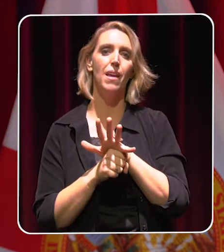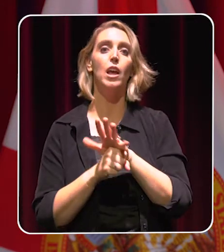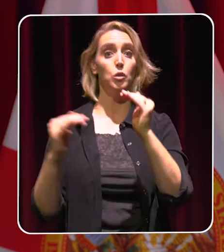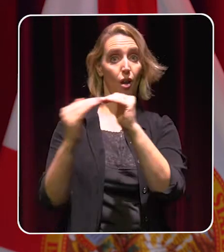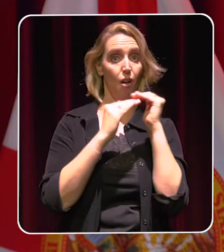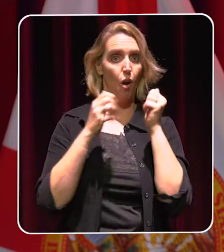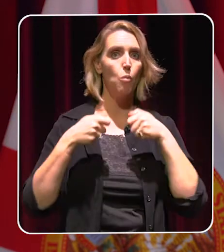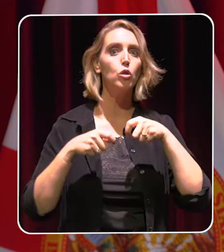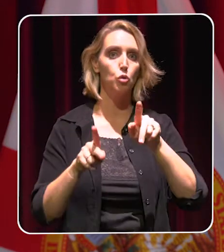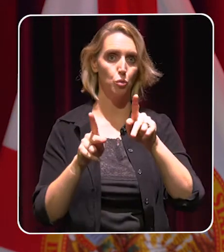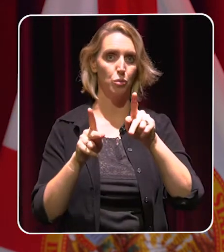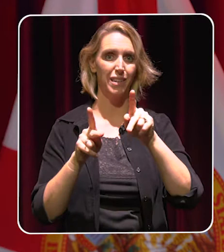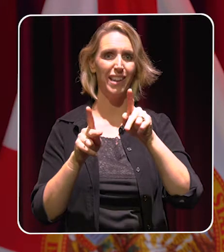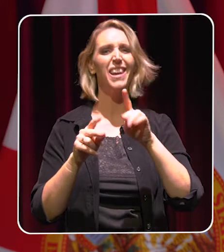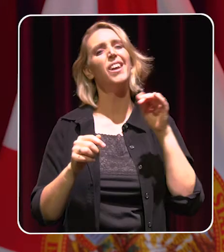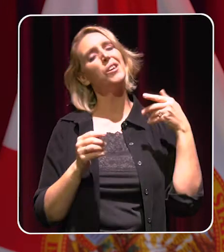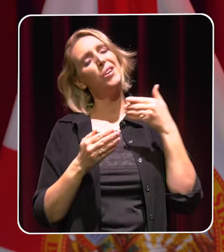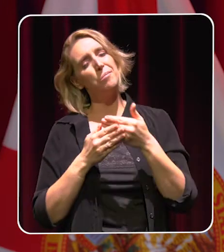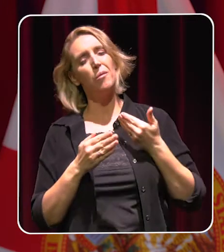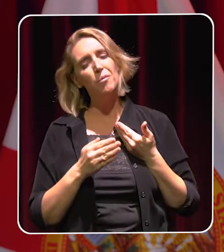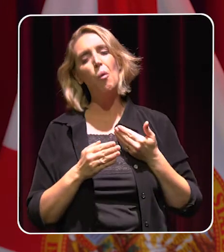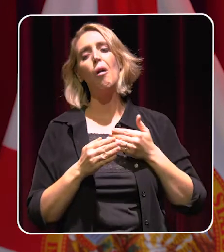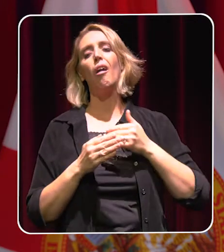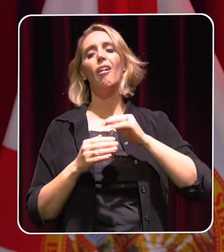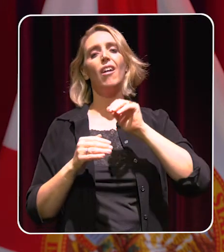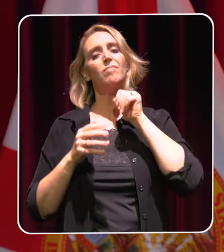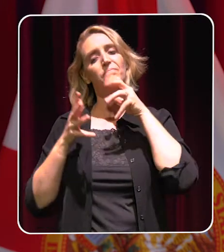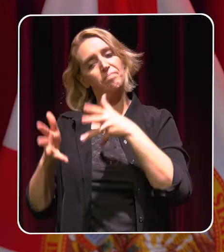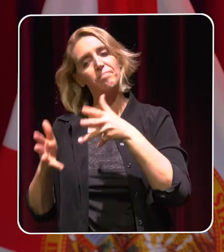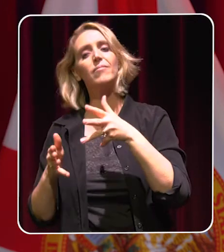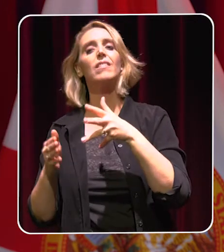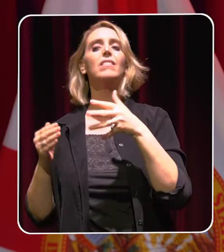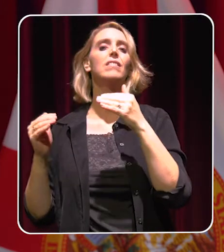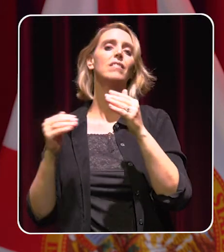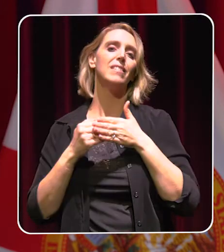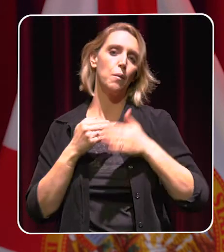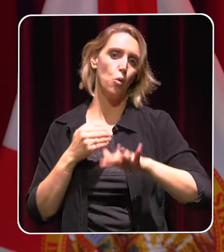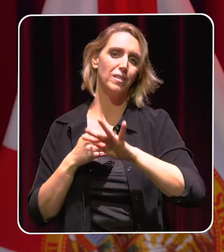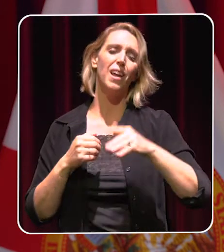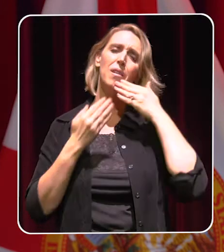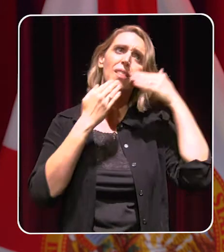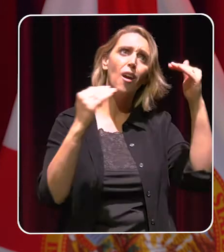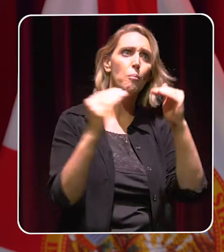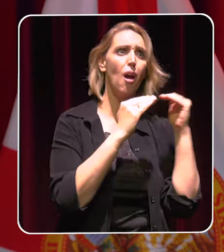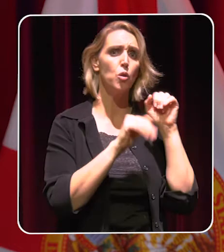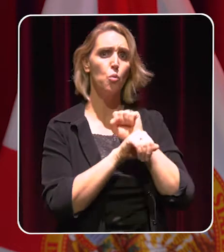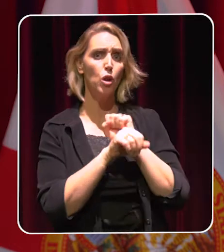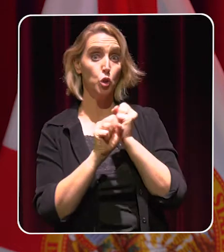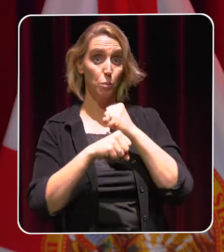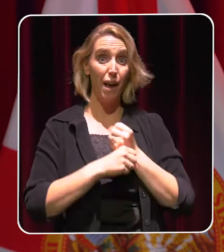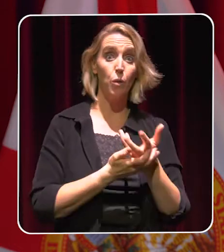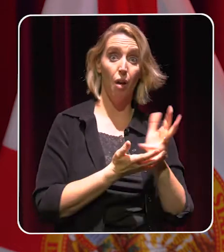and opportunity in traditionally underserved neighborhoods. And we thank our partners for working alongside us to